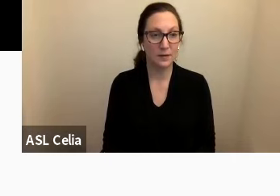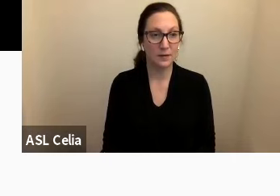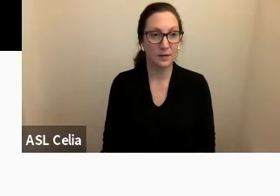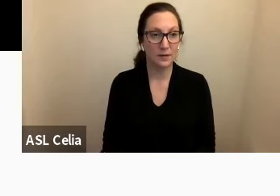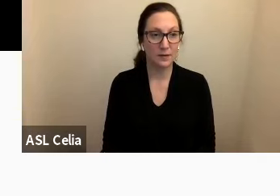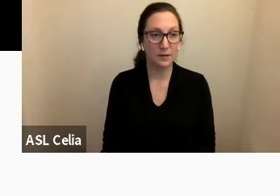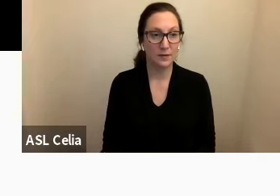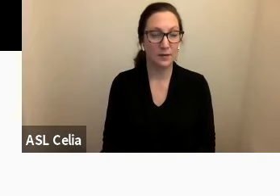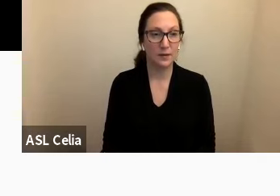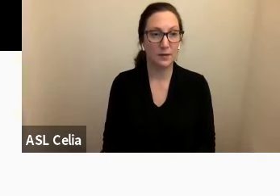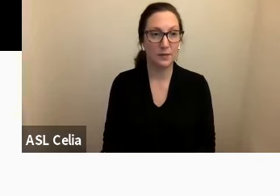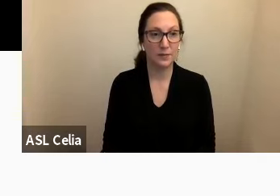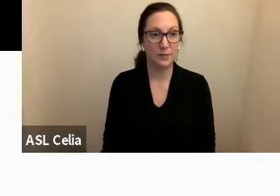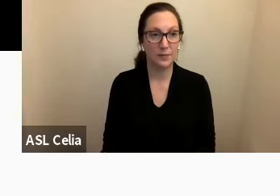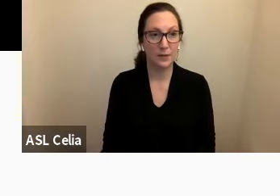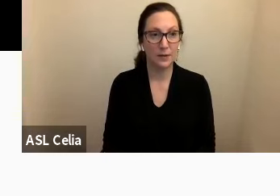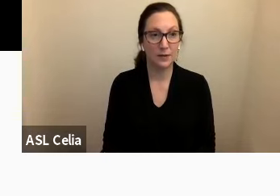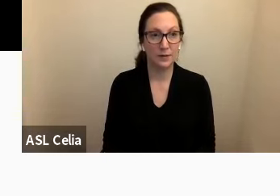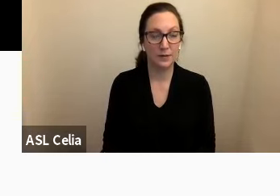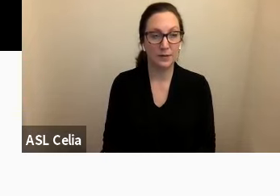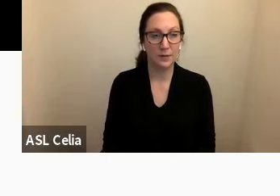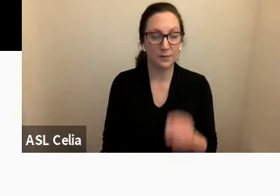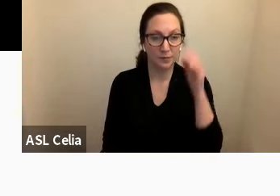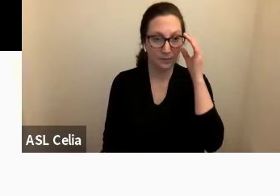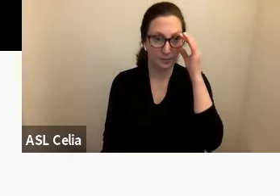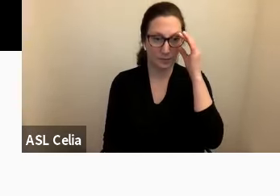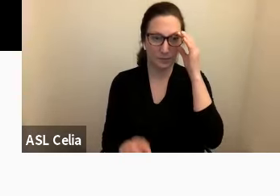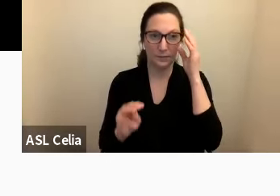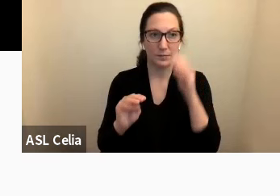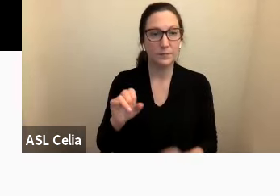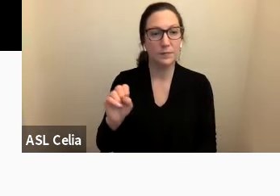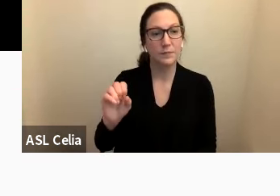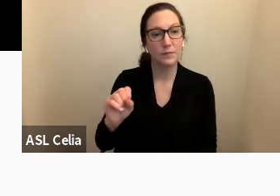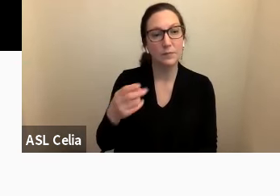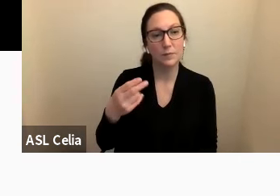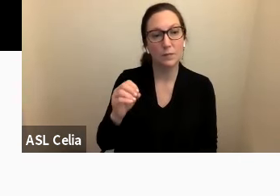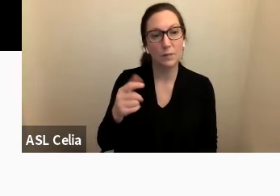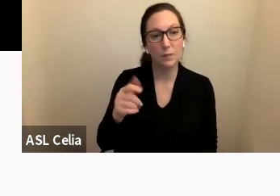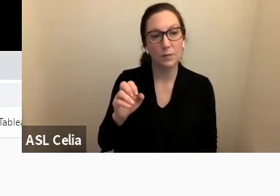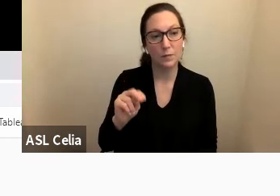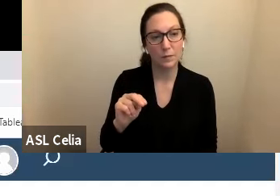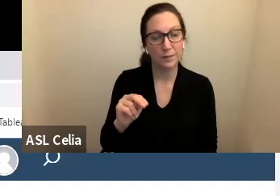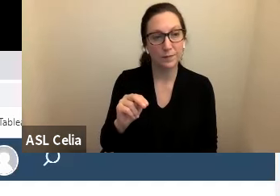And then the second item, how do I get out of this?